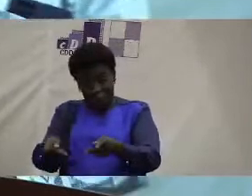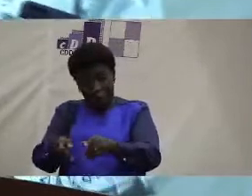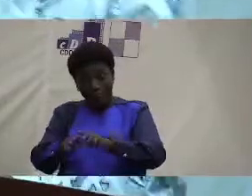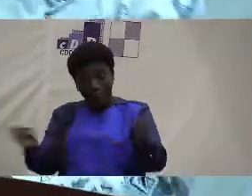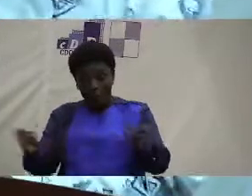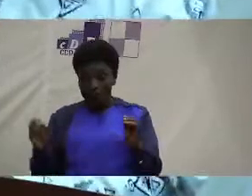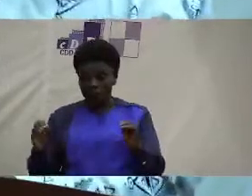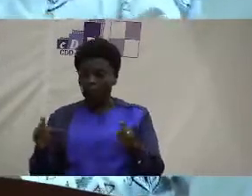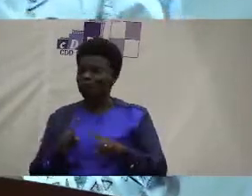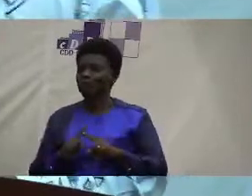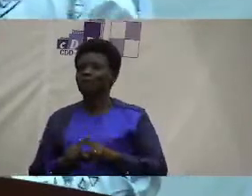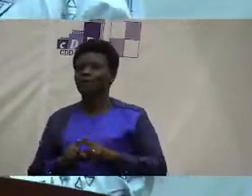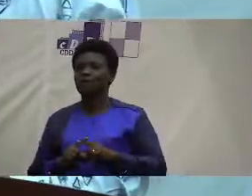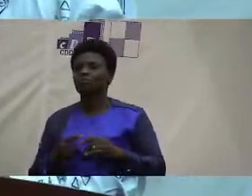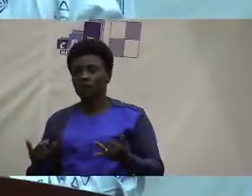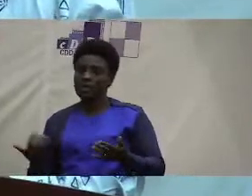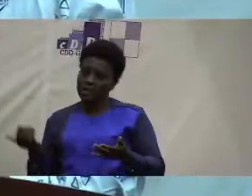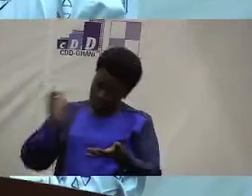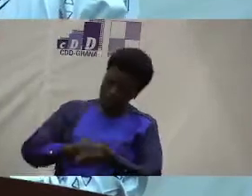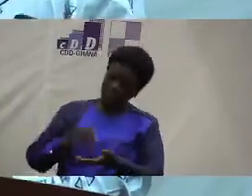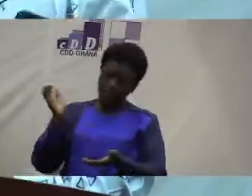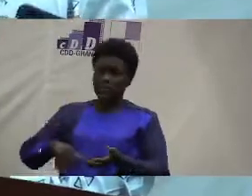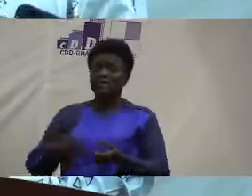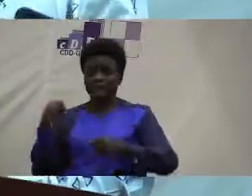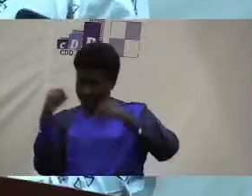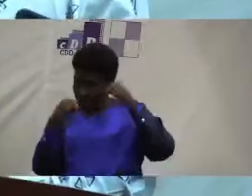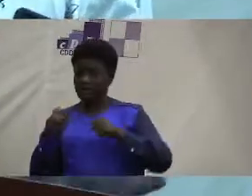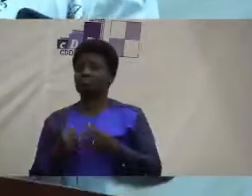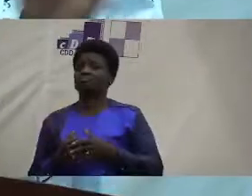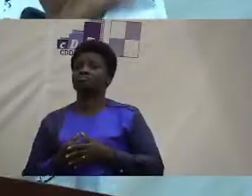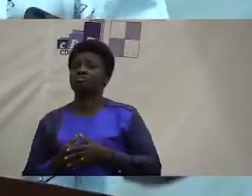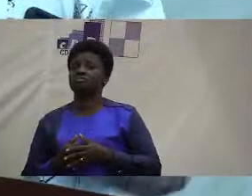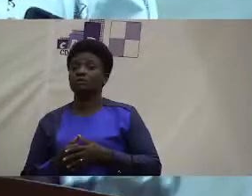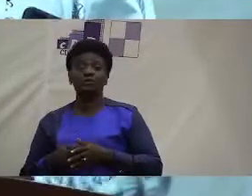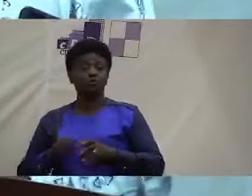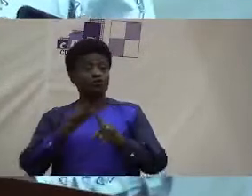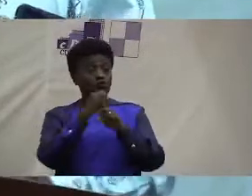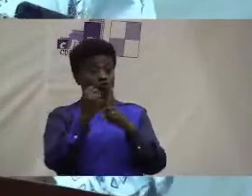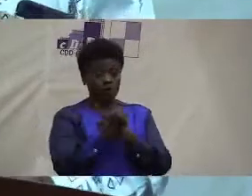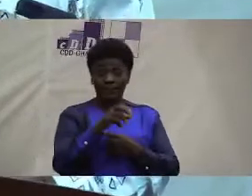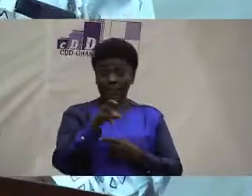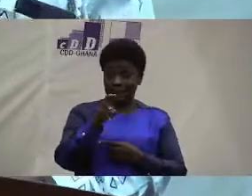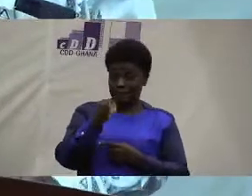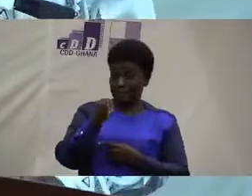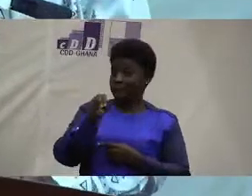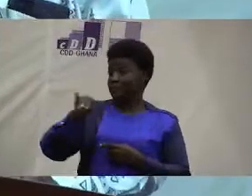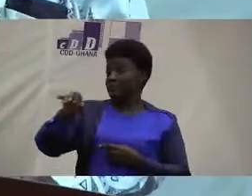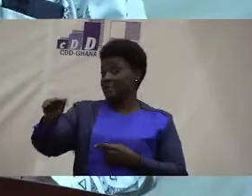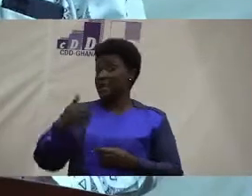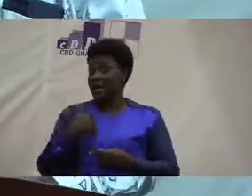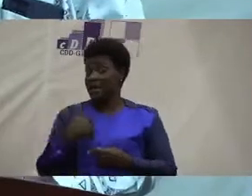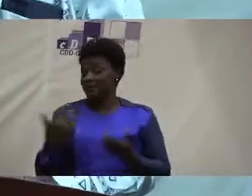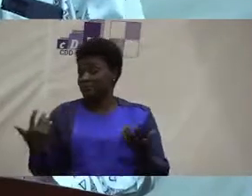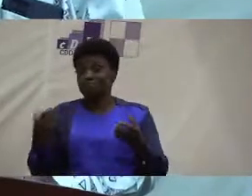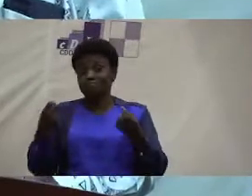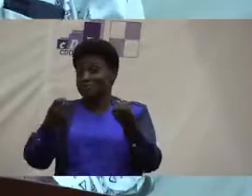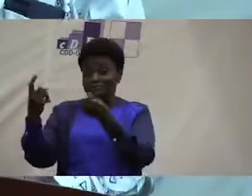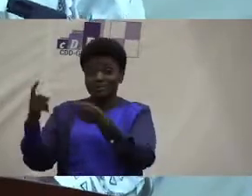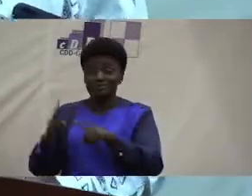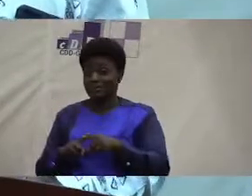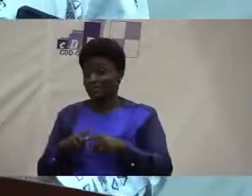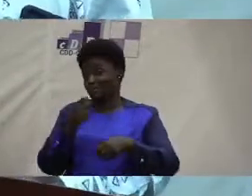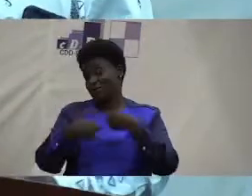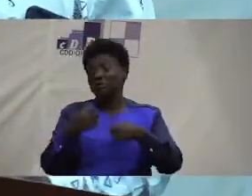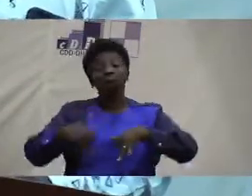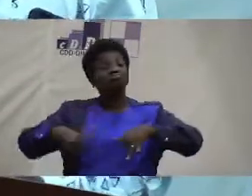on our new gears all over again and fight. Social media has its myriad of problems,